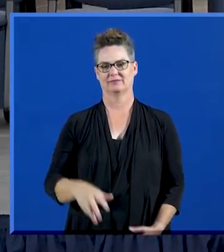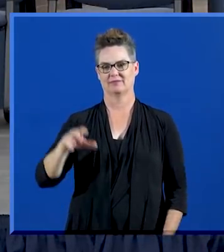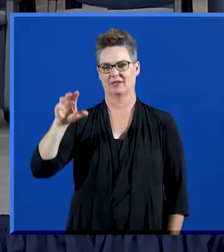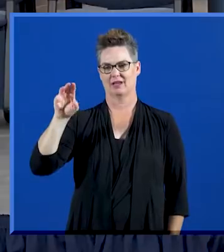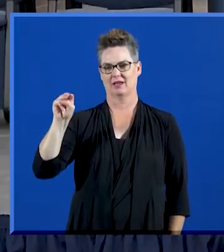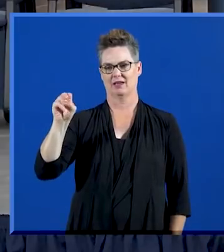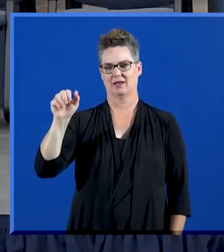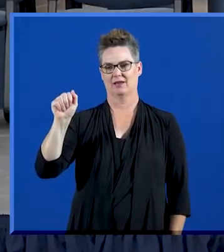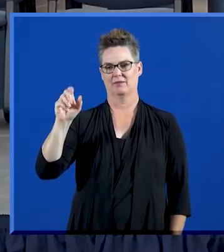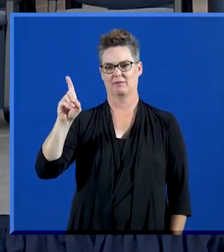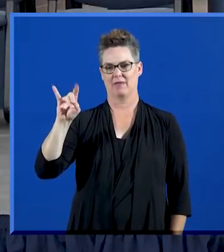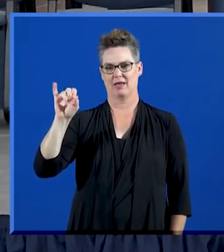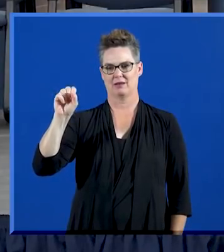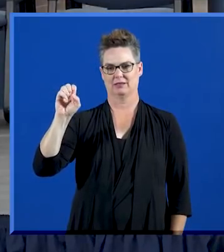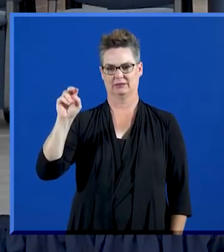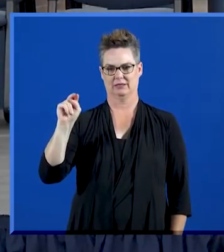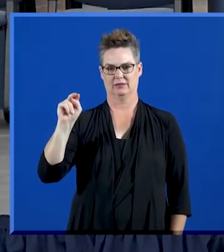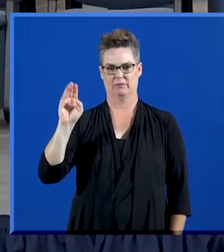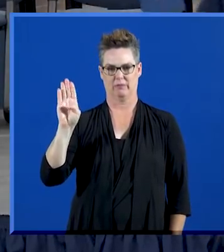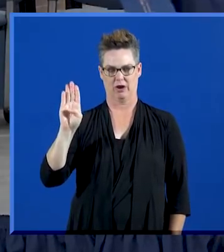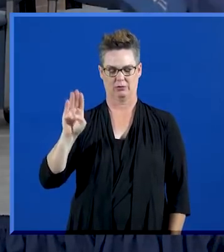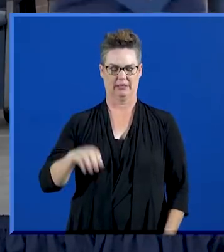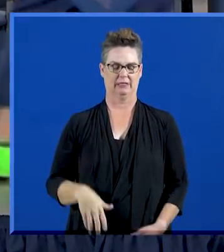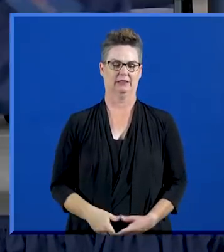Madison Browning.